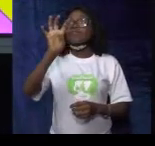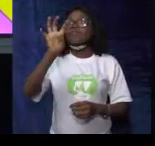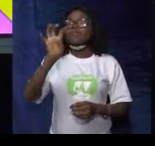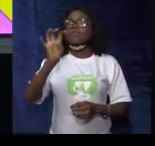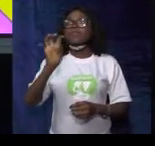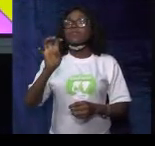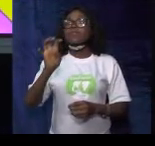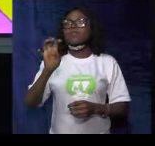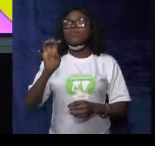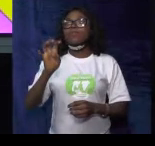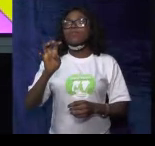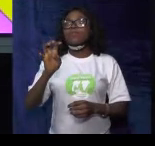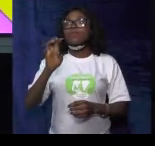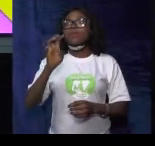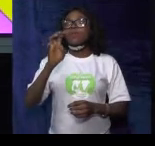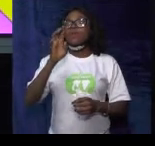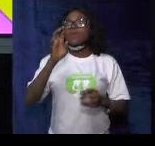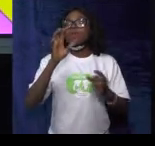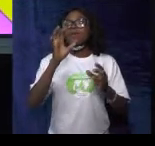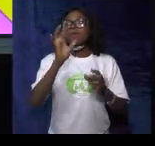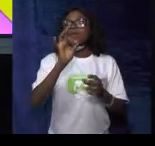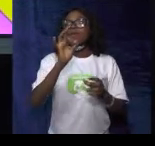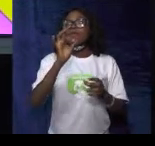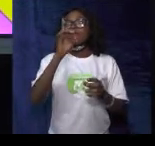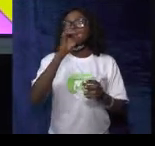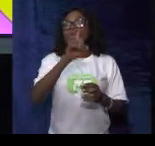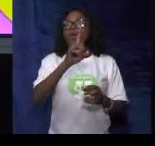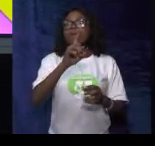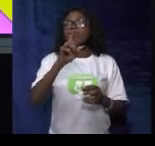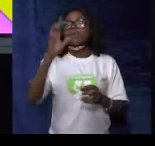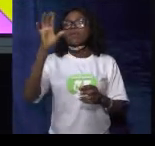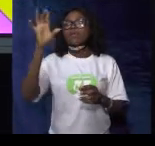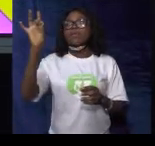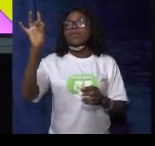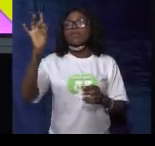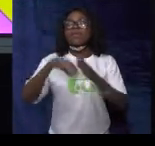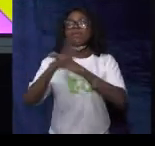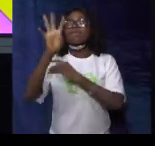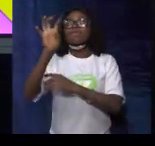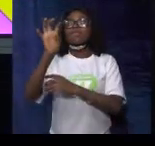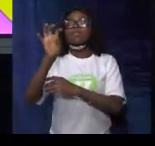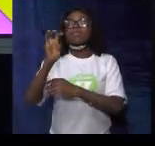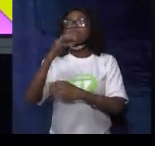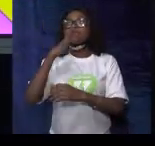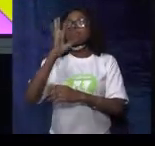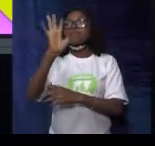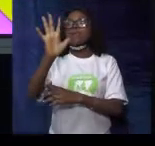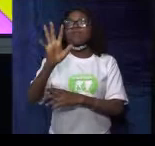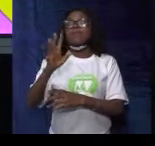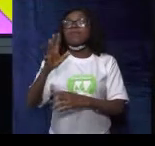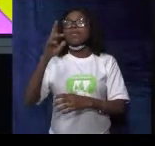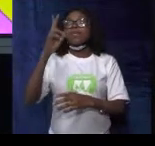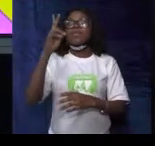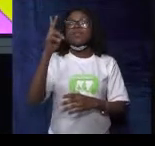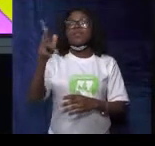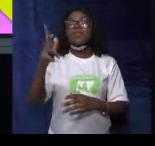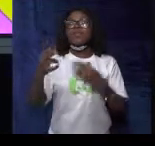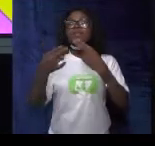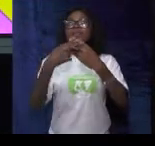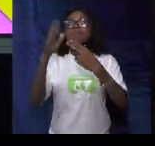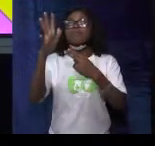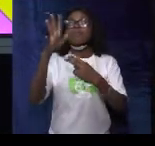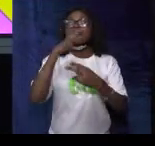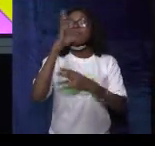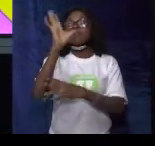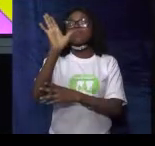items altogether, so you are multiplying by 40. 8 goes here 1, 8 goes here 5. Now 3 times 5 gives